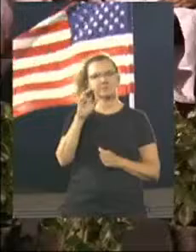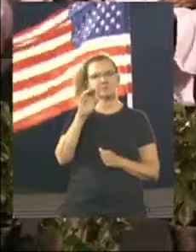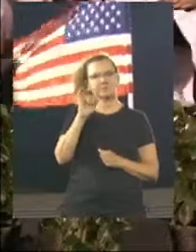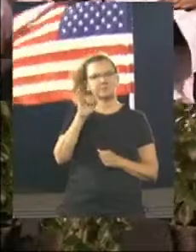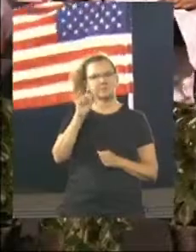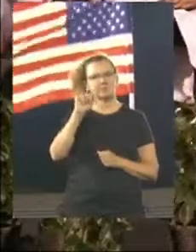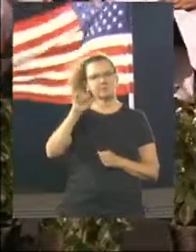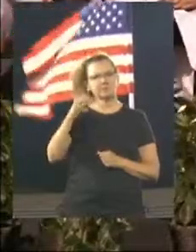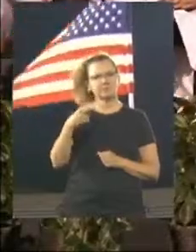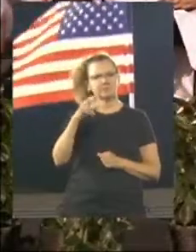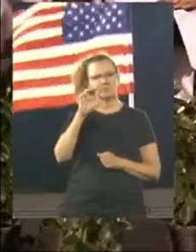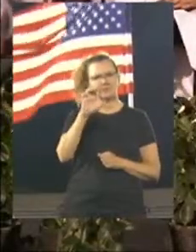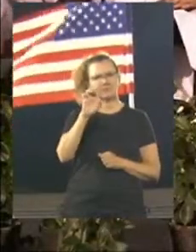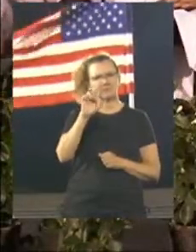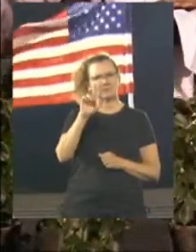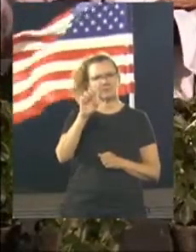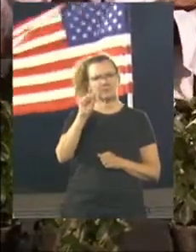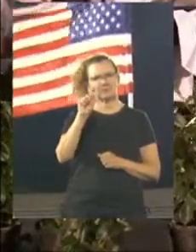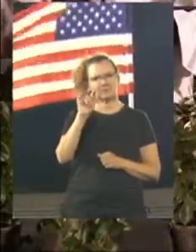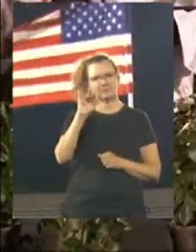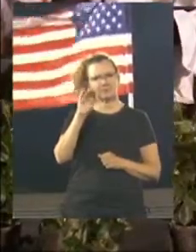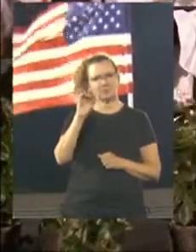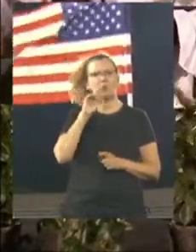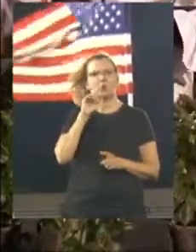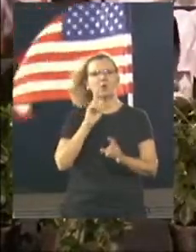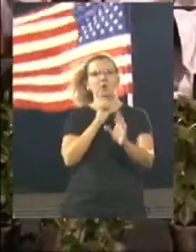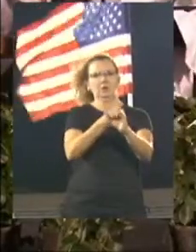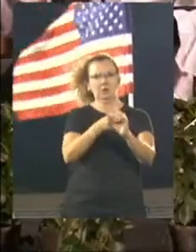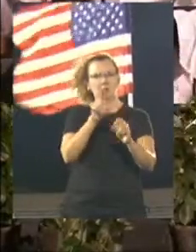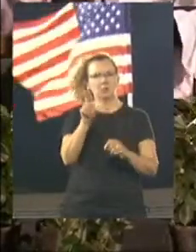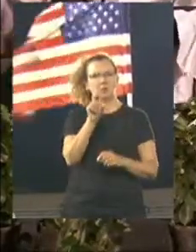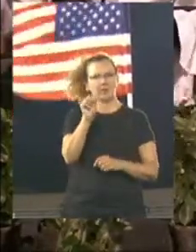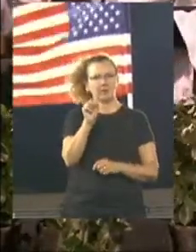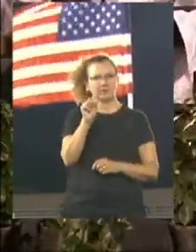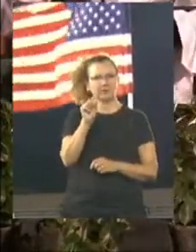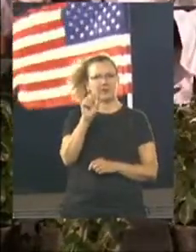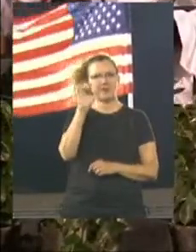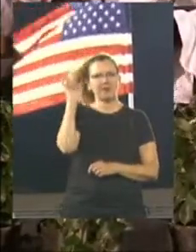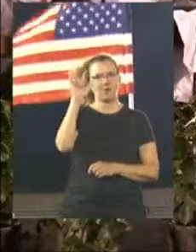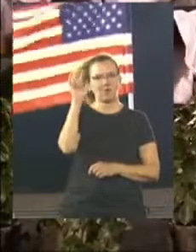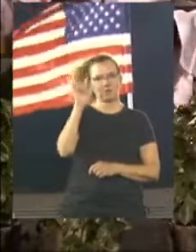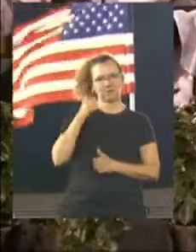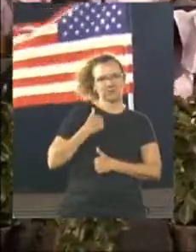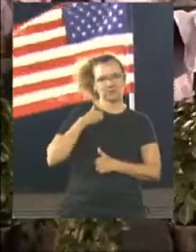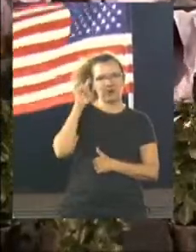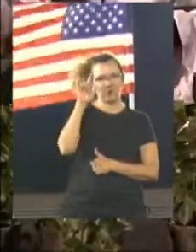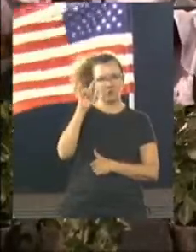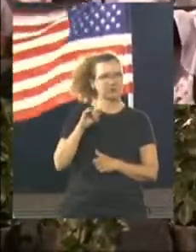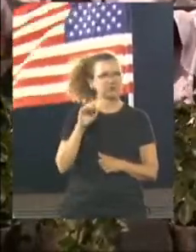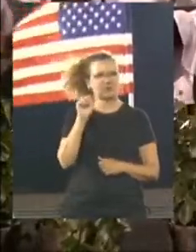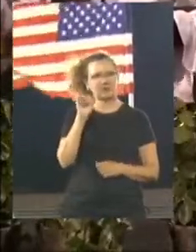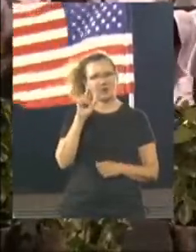Isai Celestino will be enlisting in the United States Air Force.